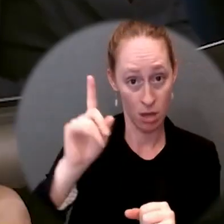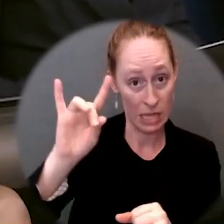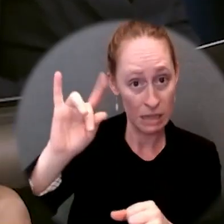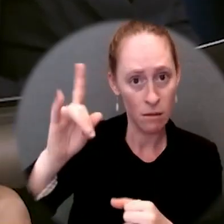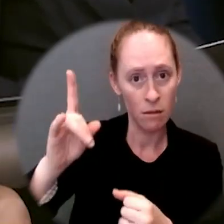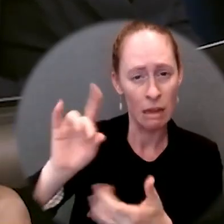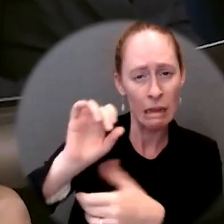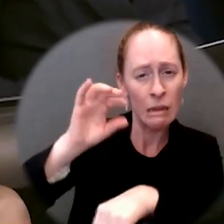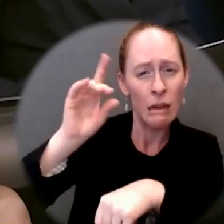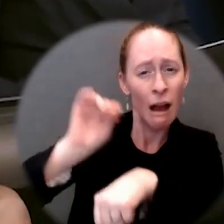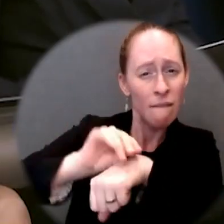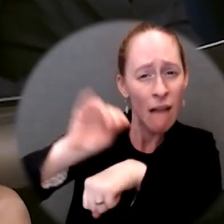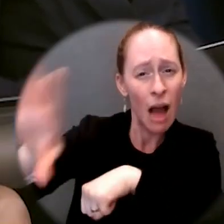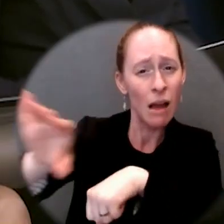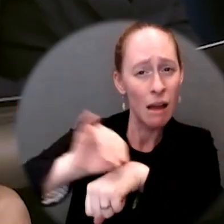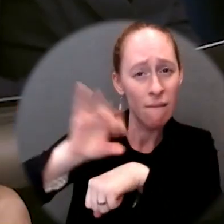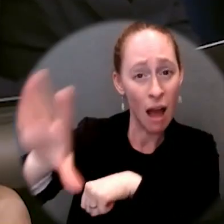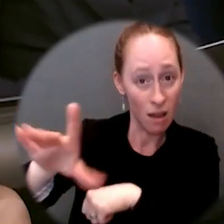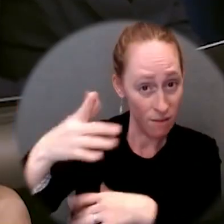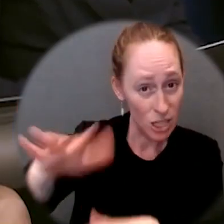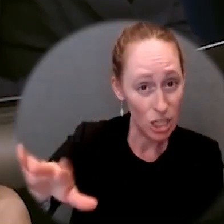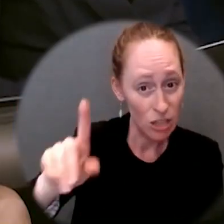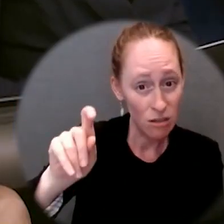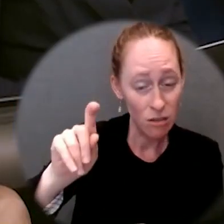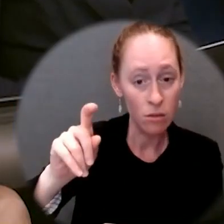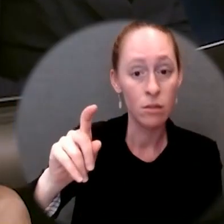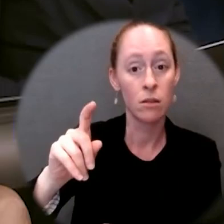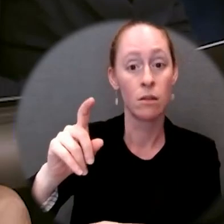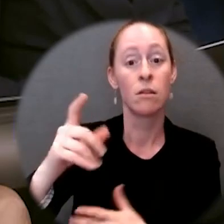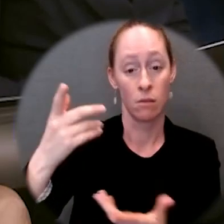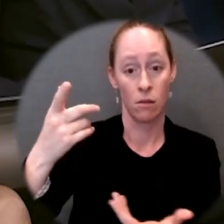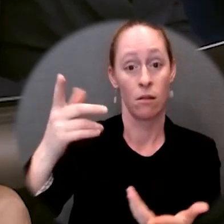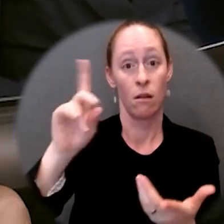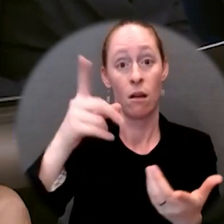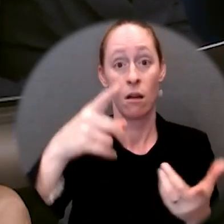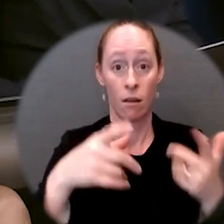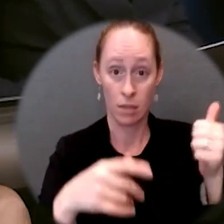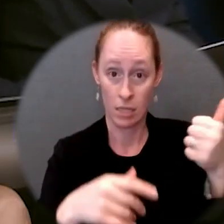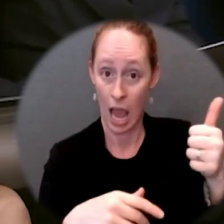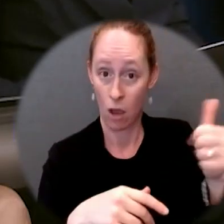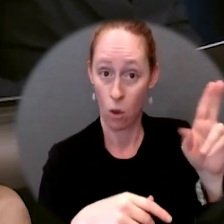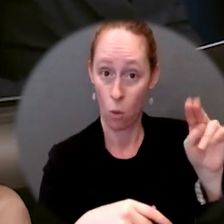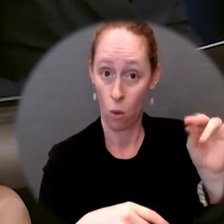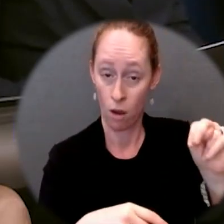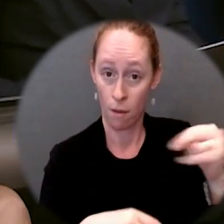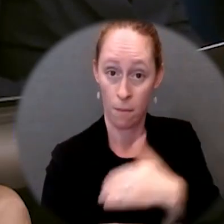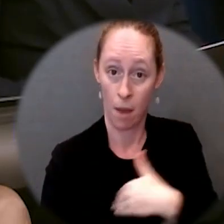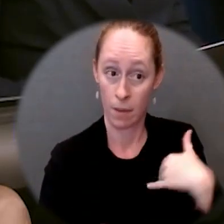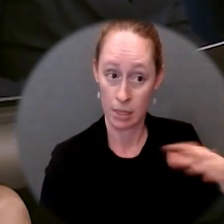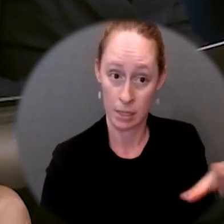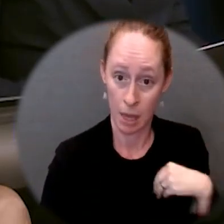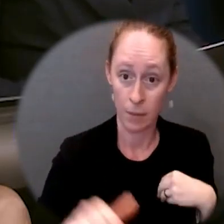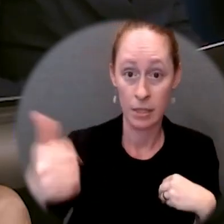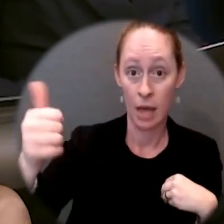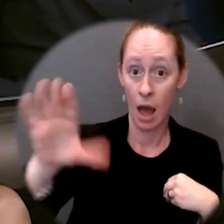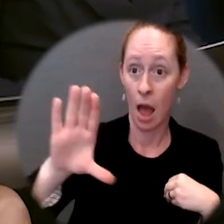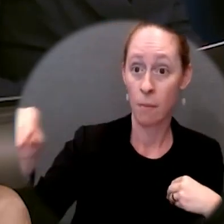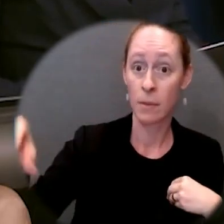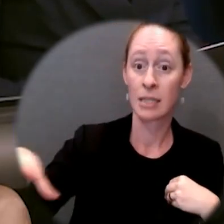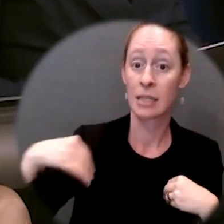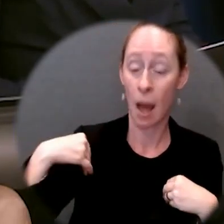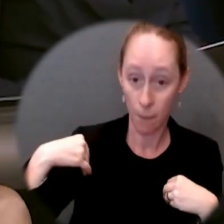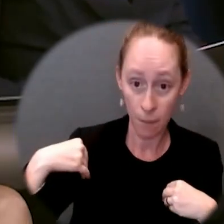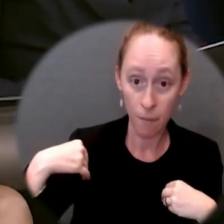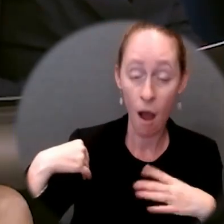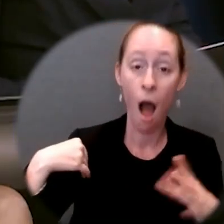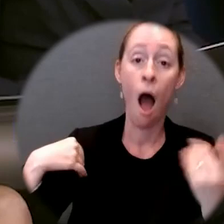recommendations. Recommendations accepted by 10 of the unions and the companies. two unions that are talking about the dispute have